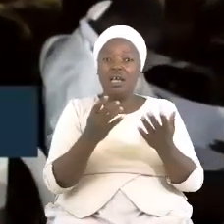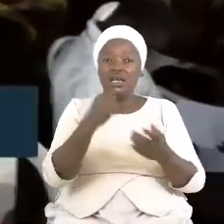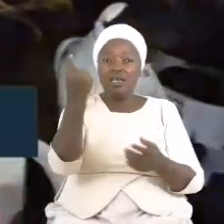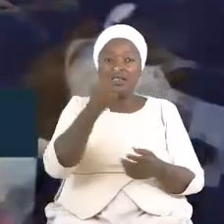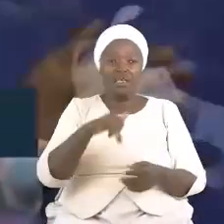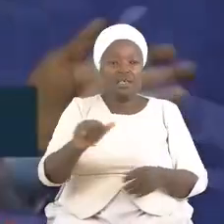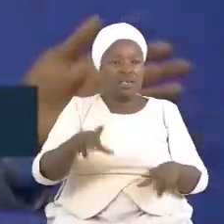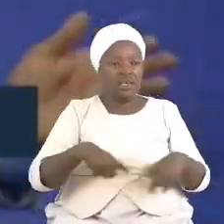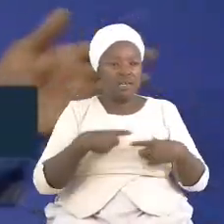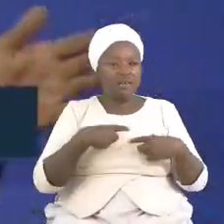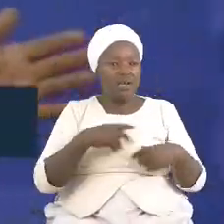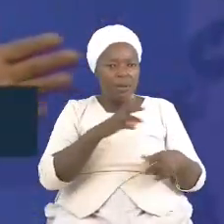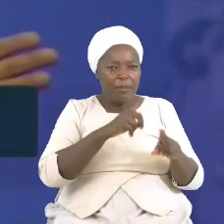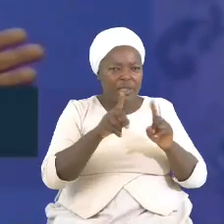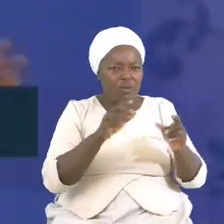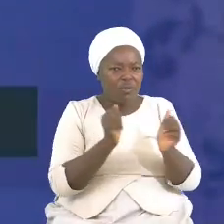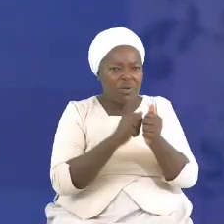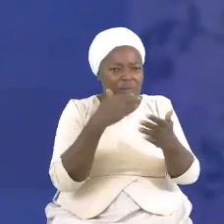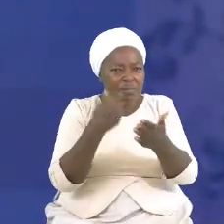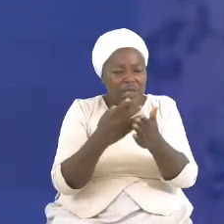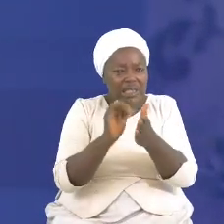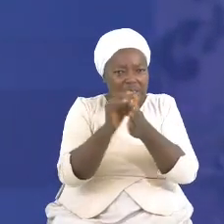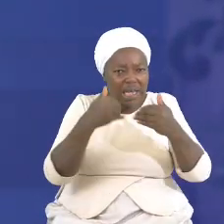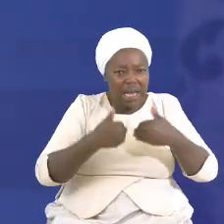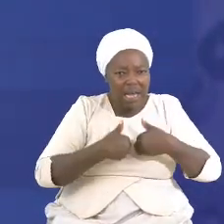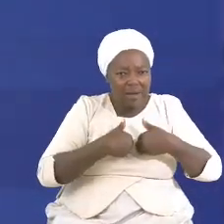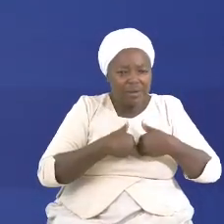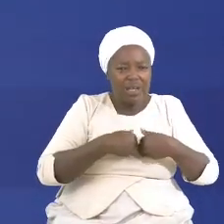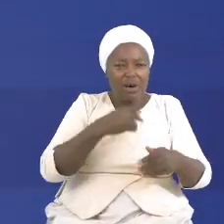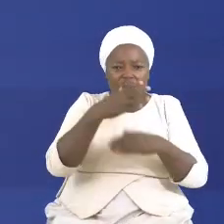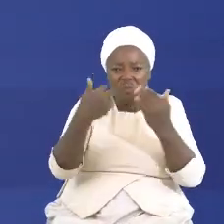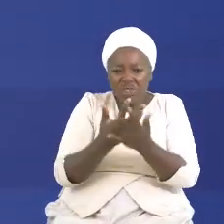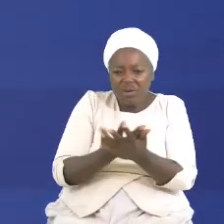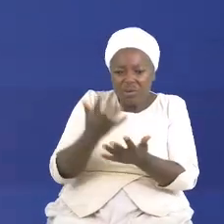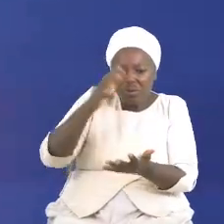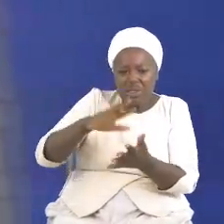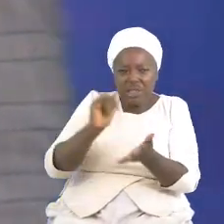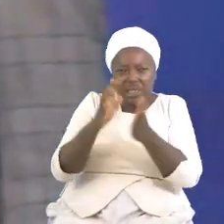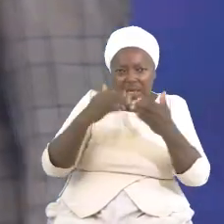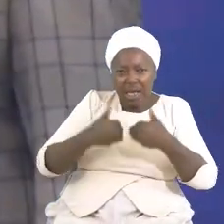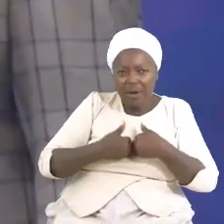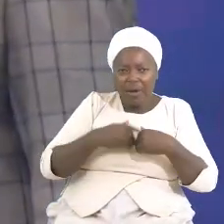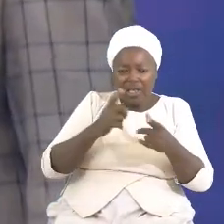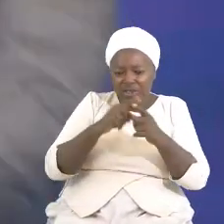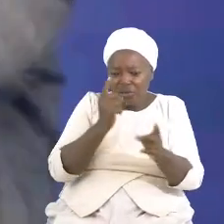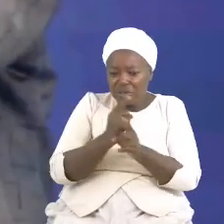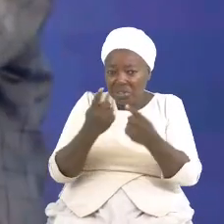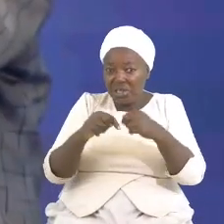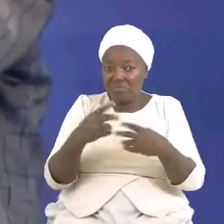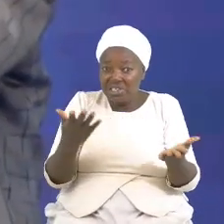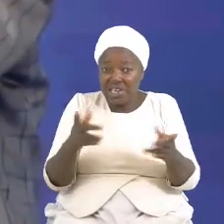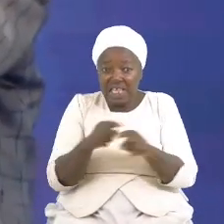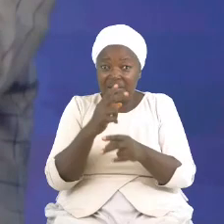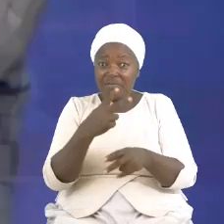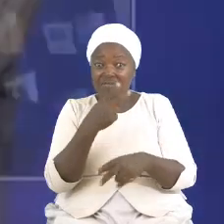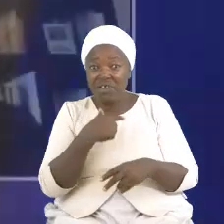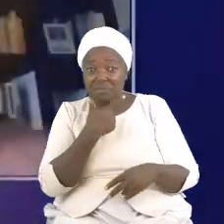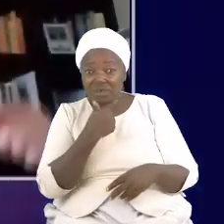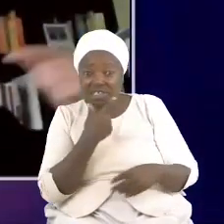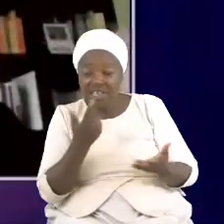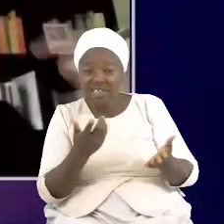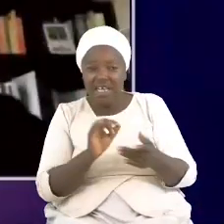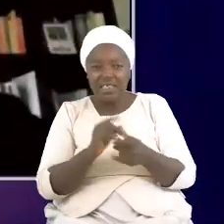with the God of wealth and riches. And he went back with sorrow. And